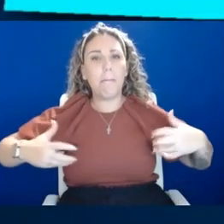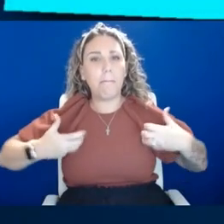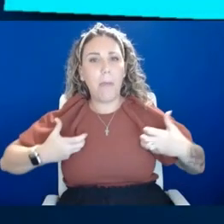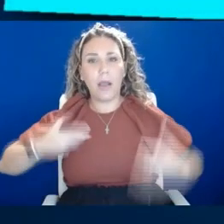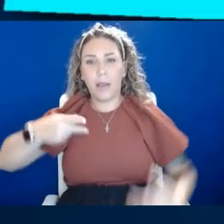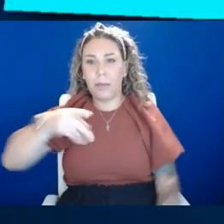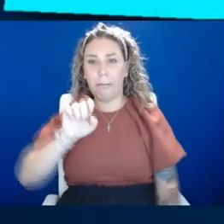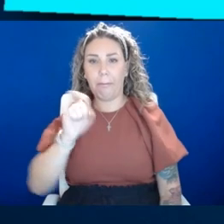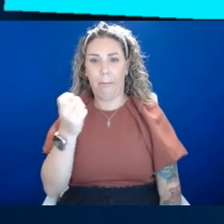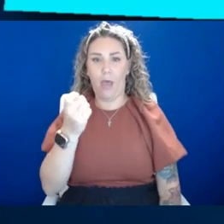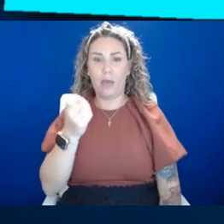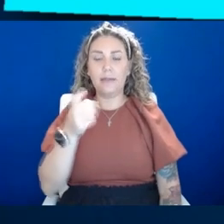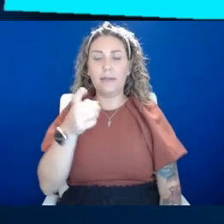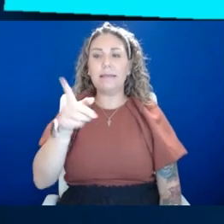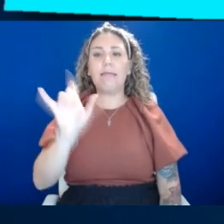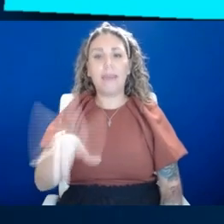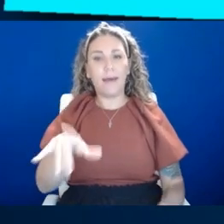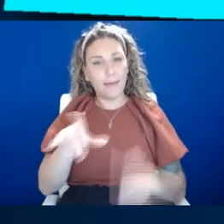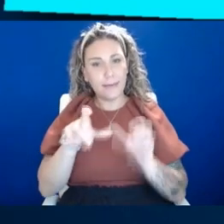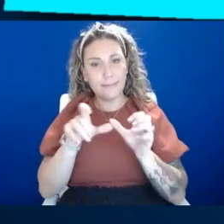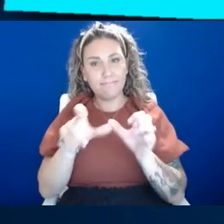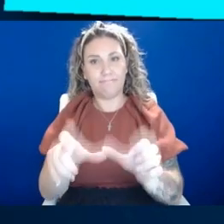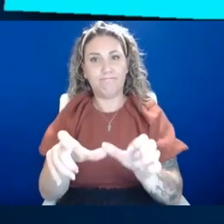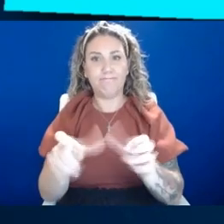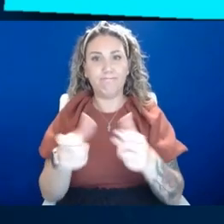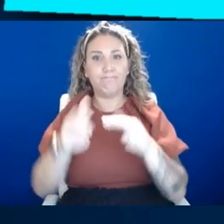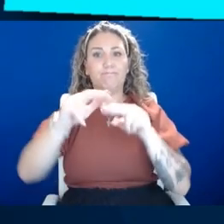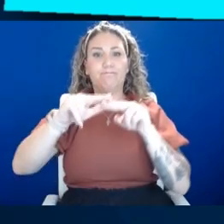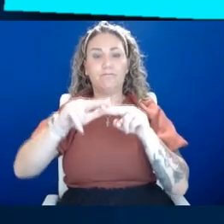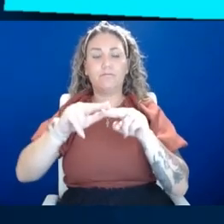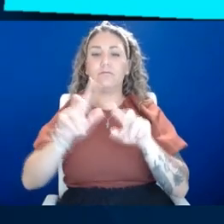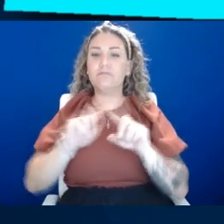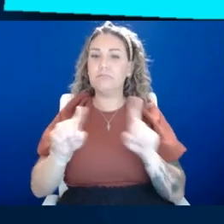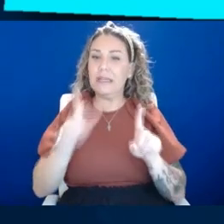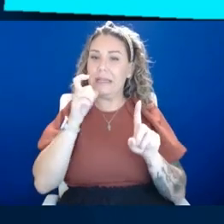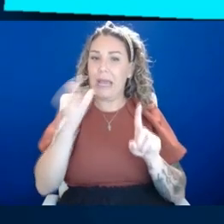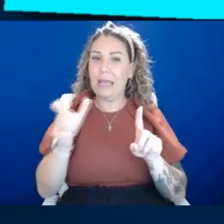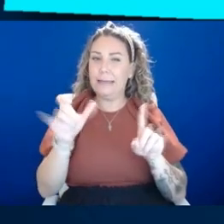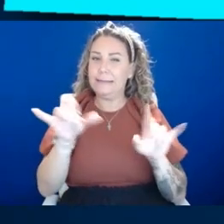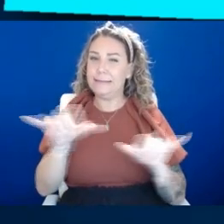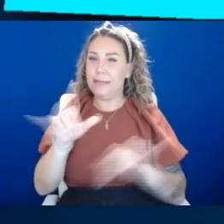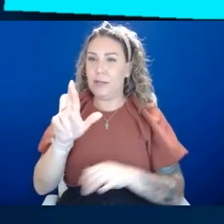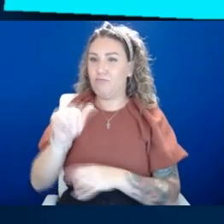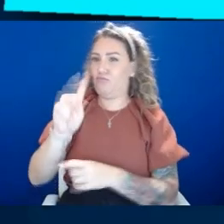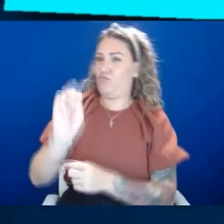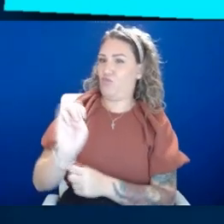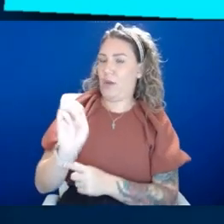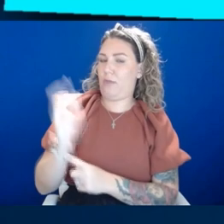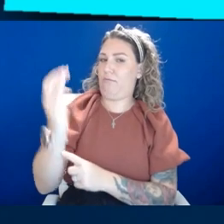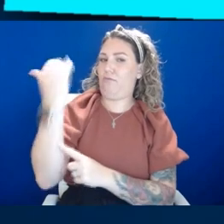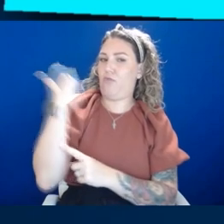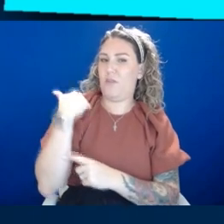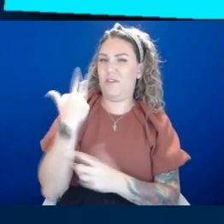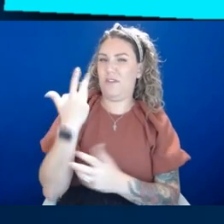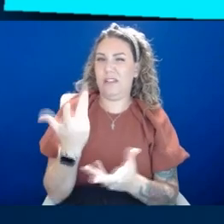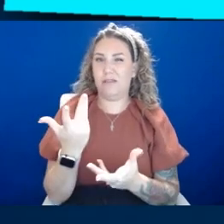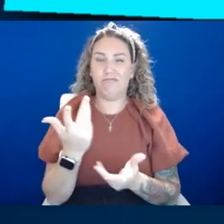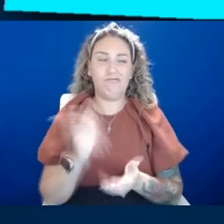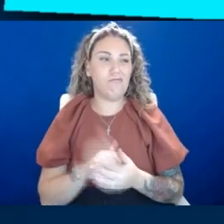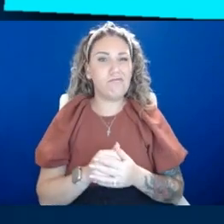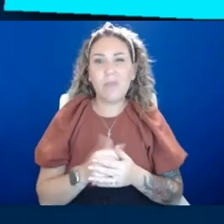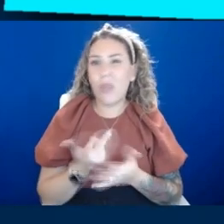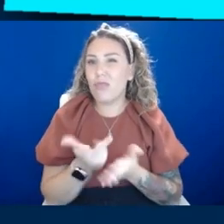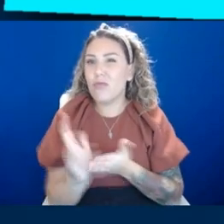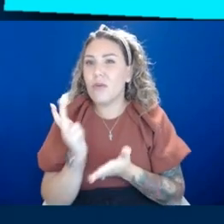continues. The cases continue to increase, although not at the same rate that they were the previous three or four, uh, five weeks.